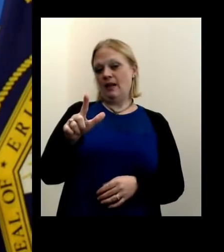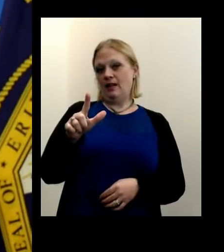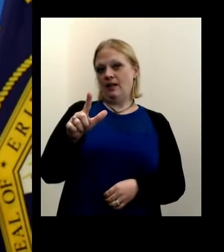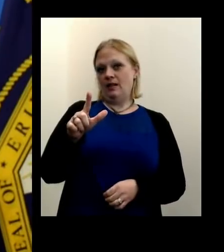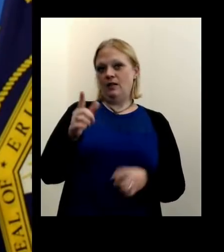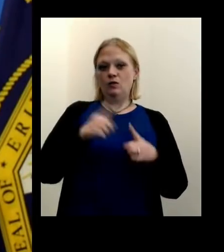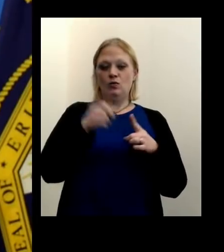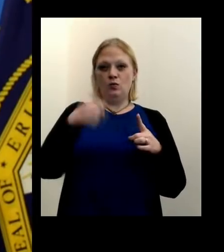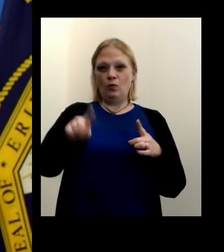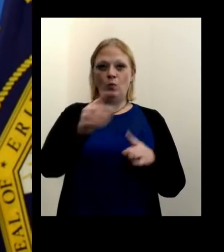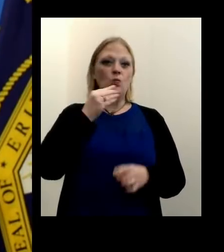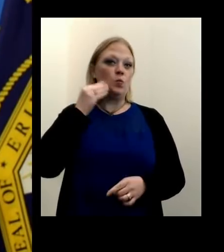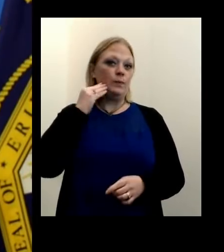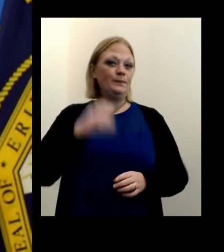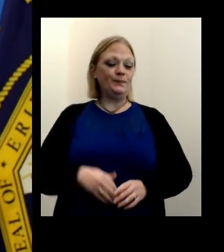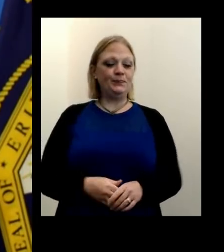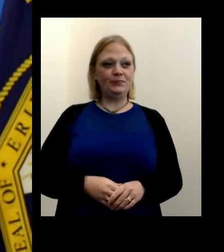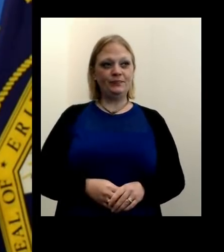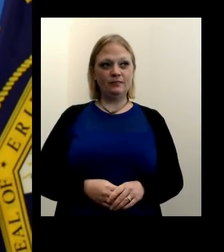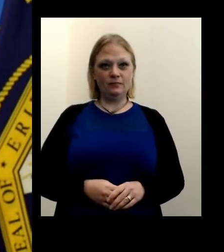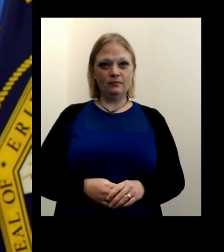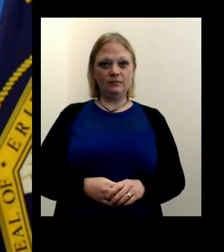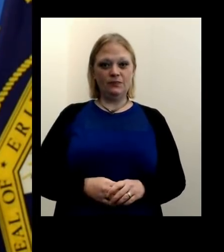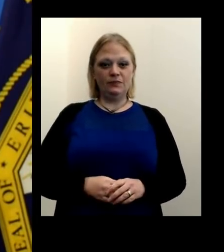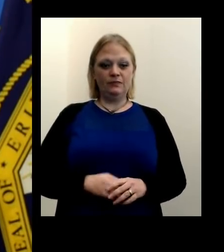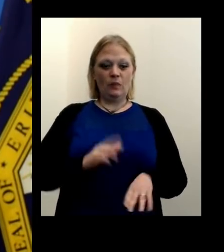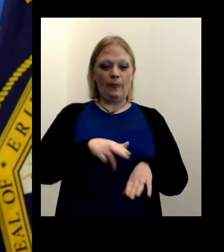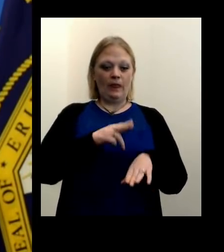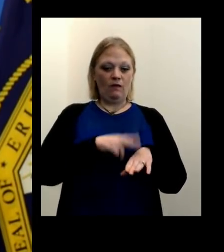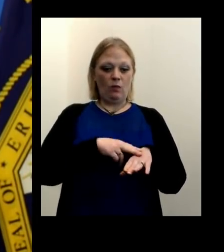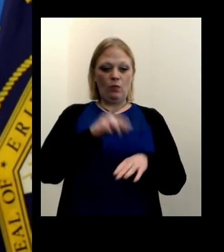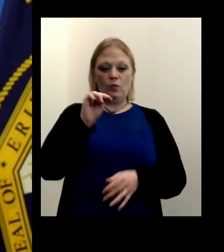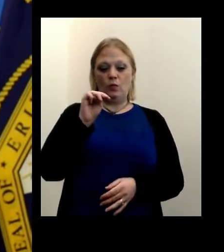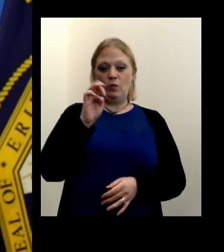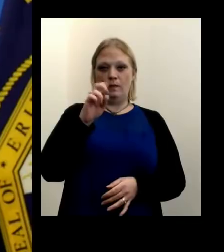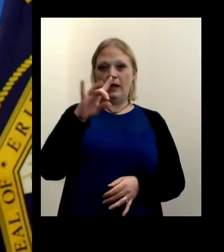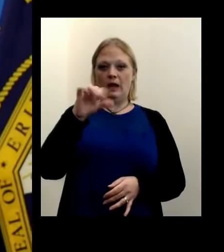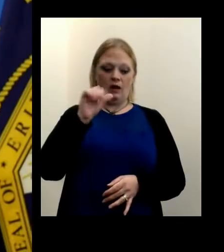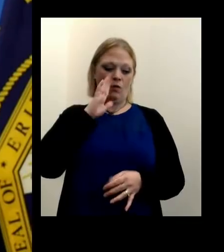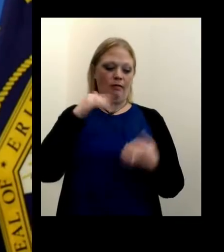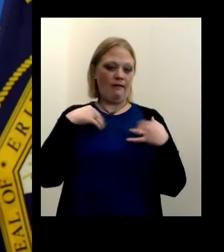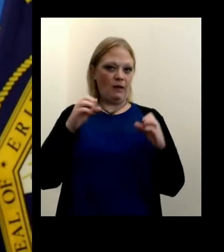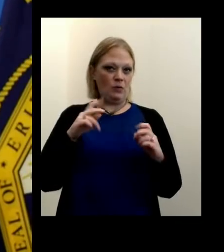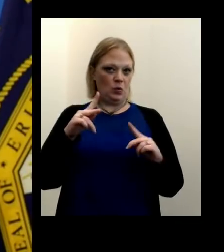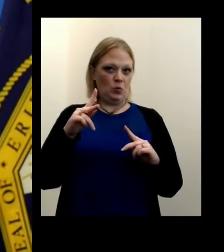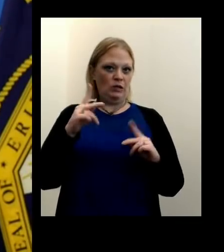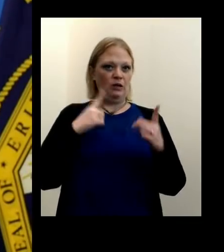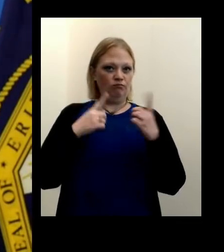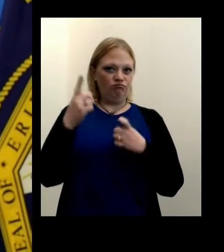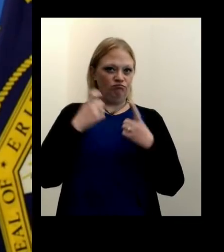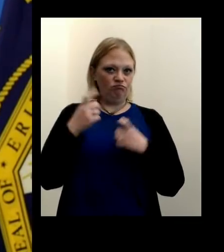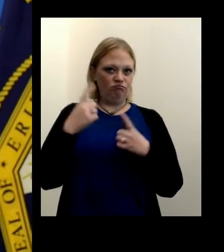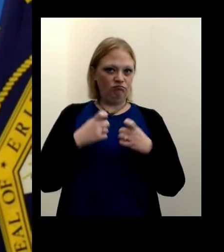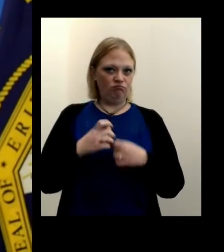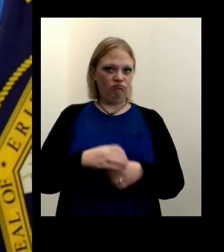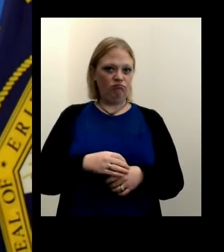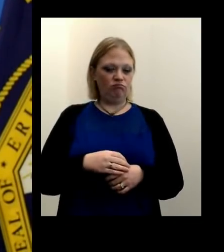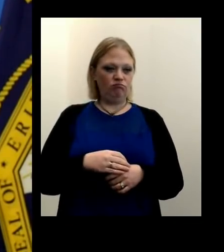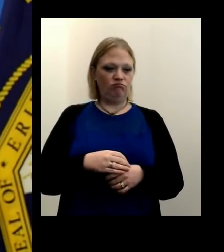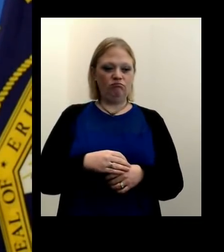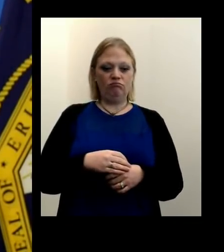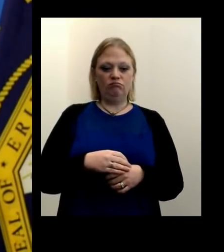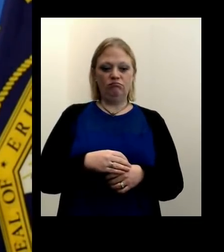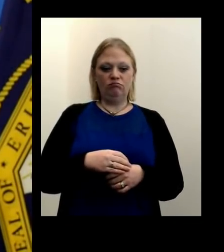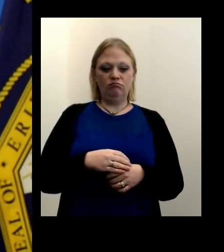Language to those at home. Of course, our media will have an opportunity to ask questions. When we finished